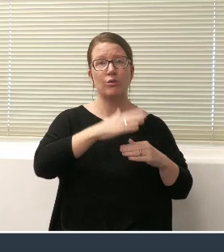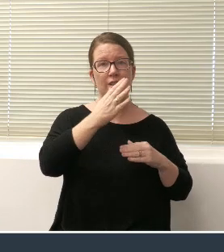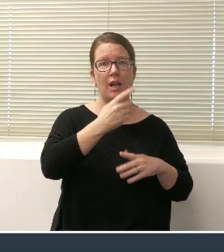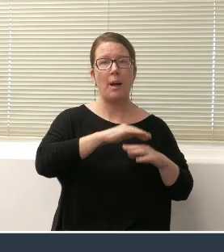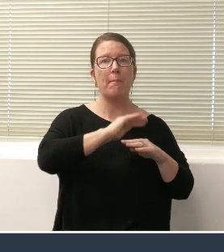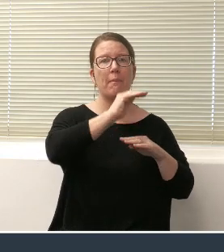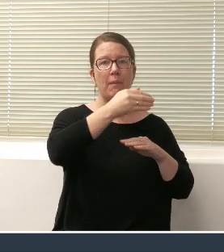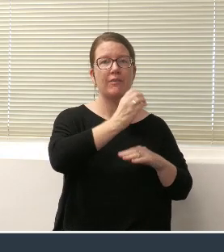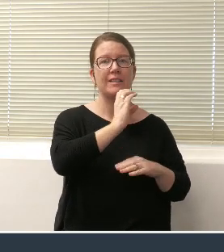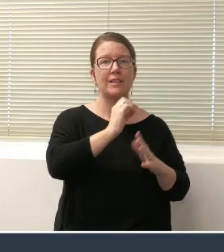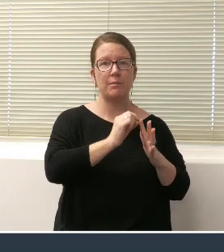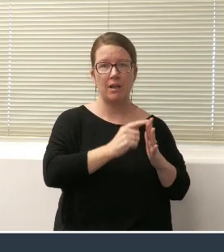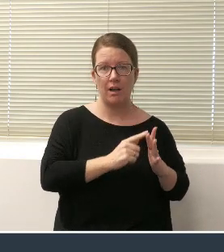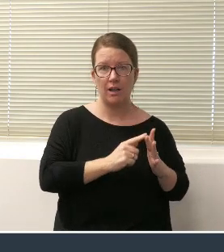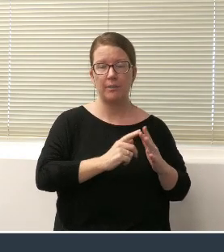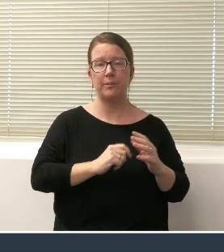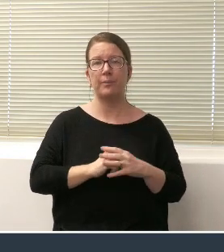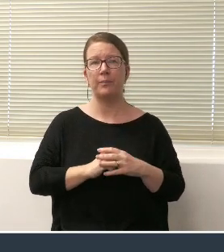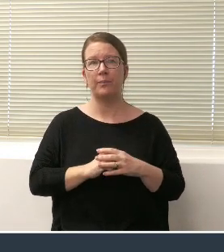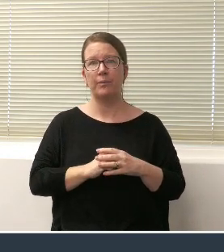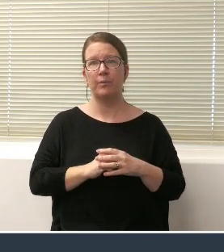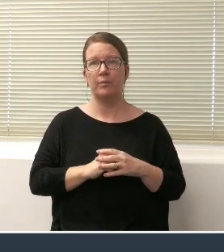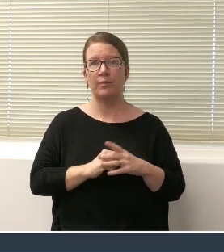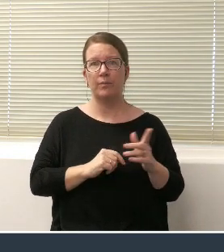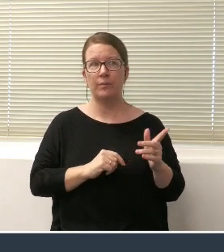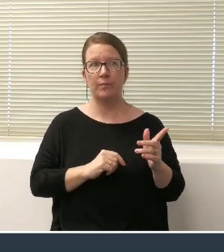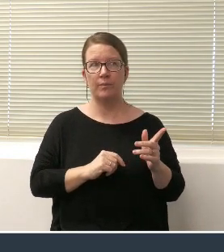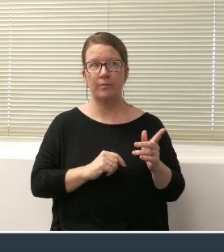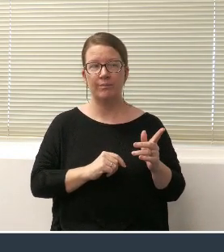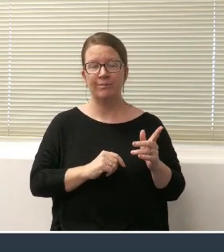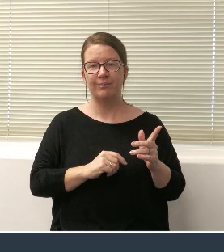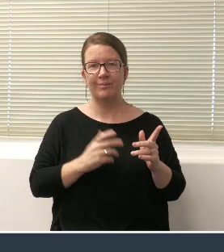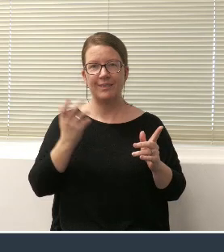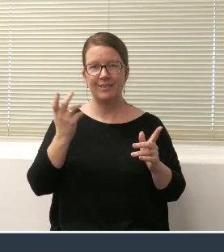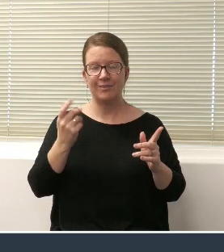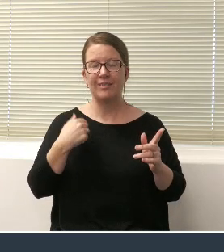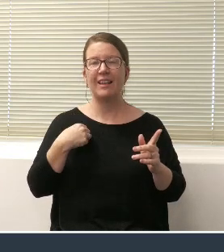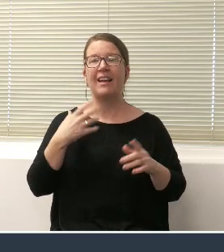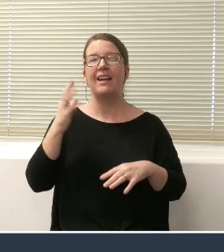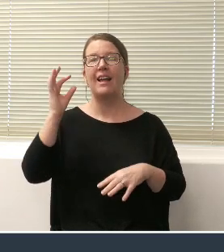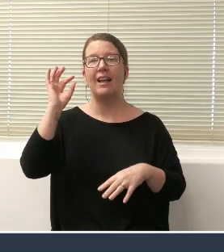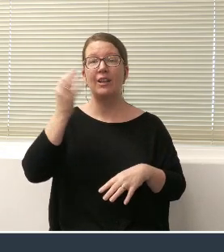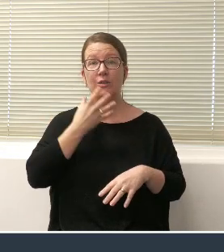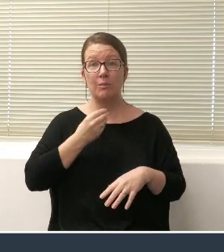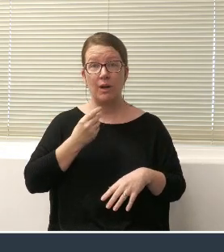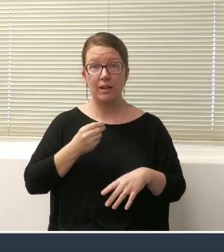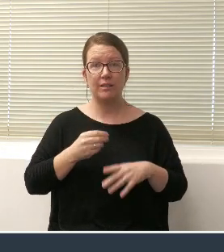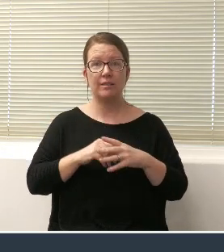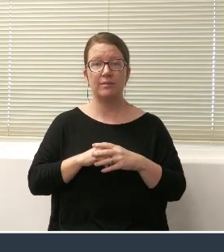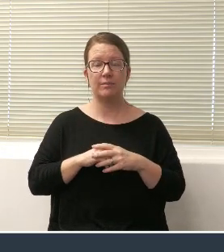There's no further question. Caroline, I was about to talk to Caroline, so your name was in my head. Councillor Brown, but I will